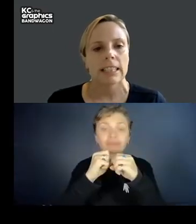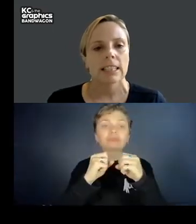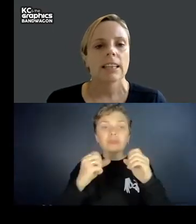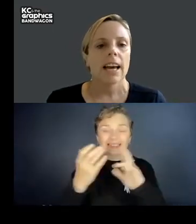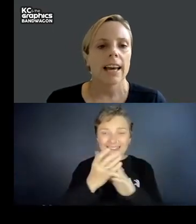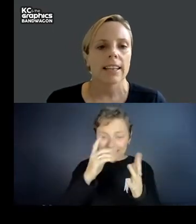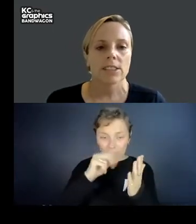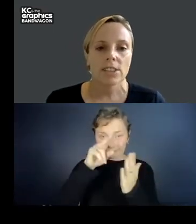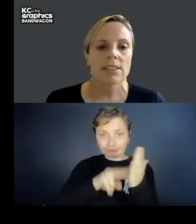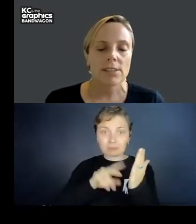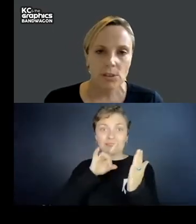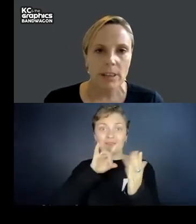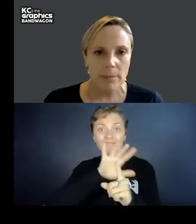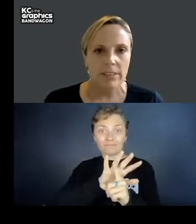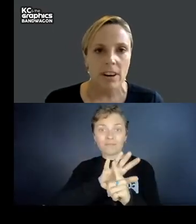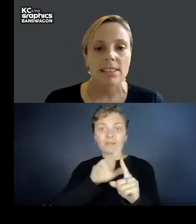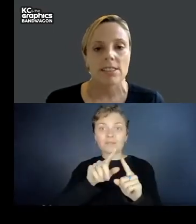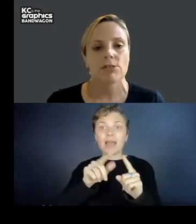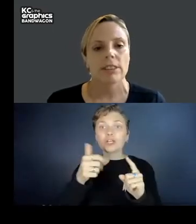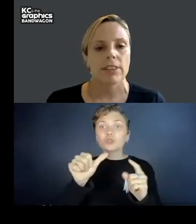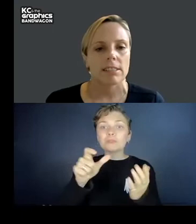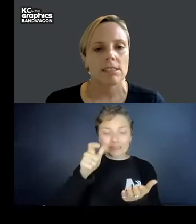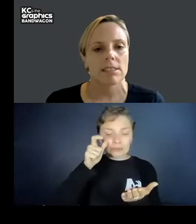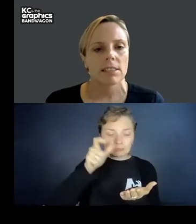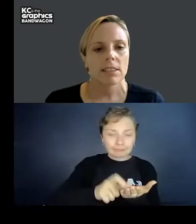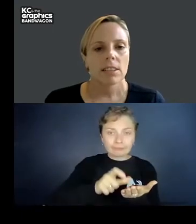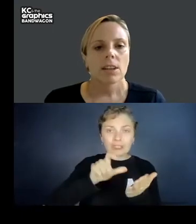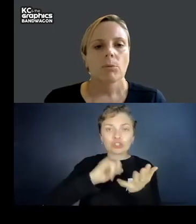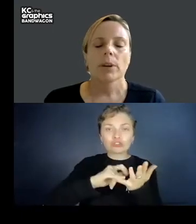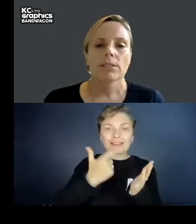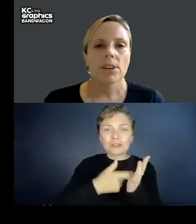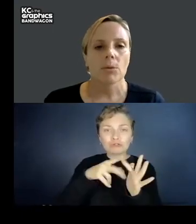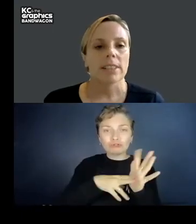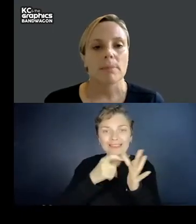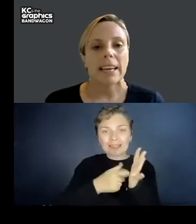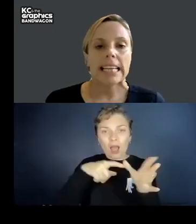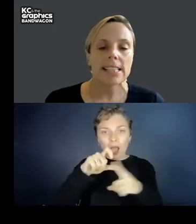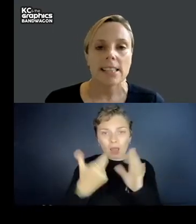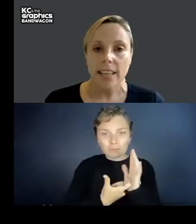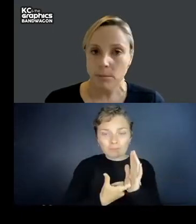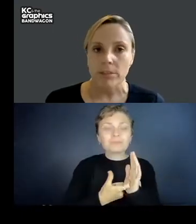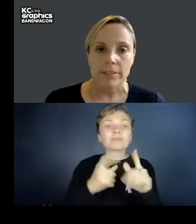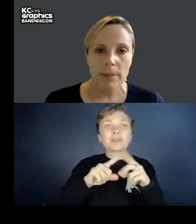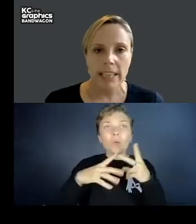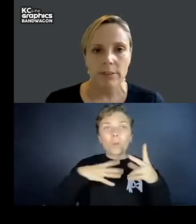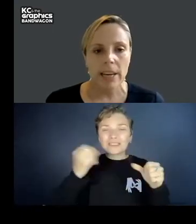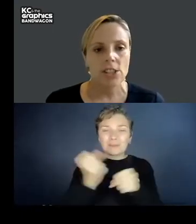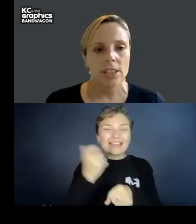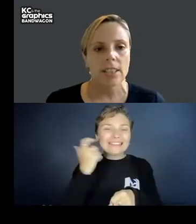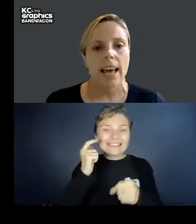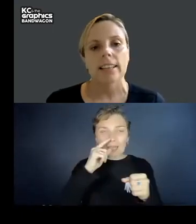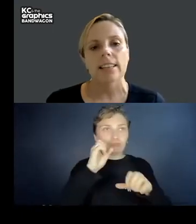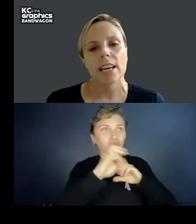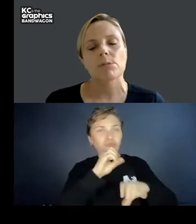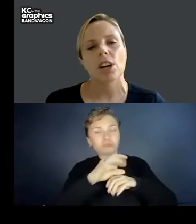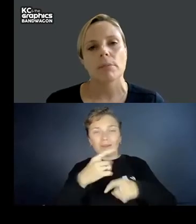directly, and users of screen magnifiers and screen readers. We also wanted to make it easy to input and format information,